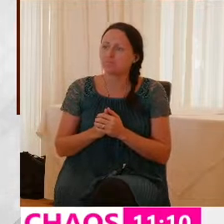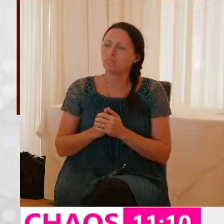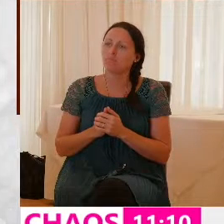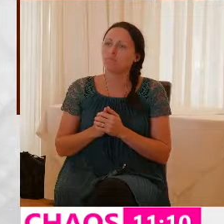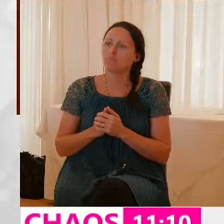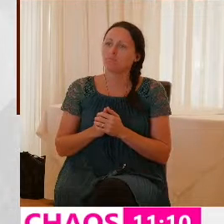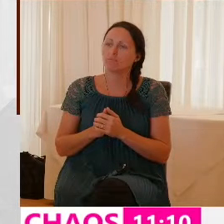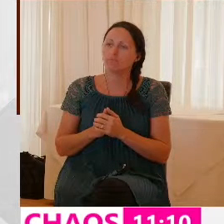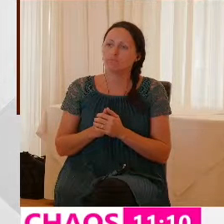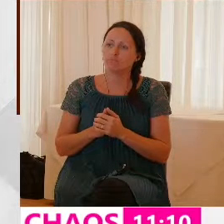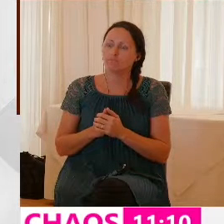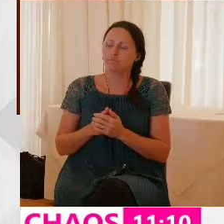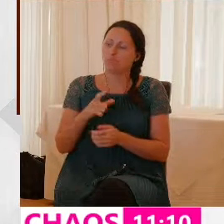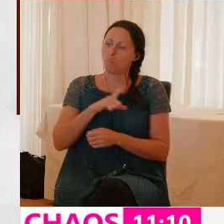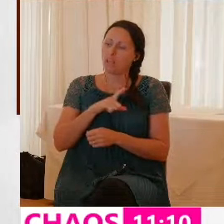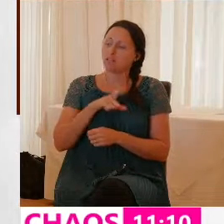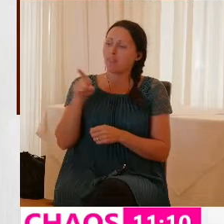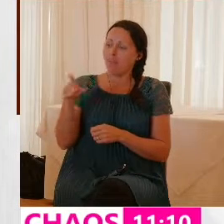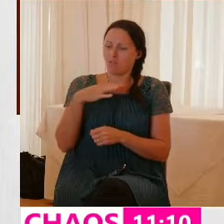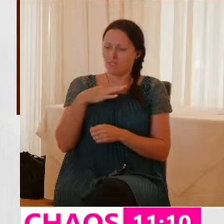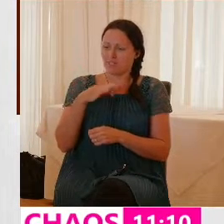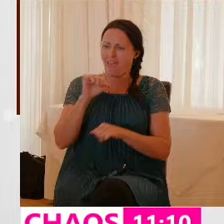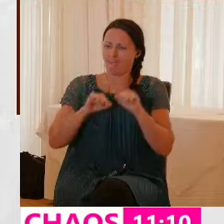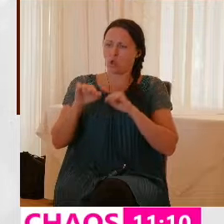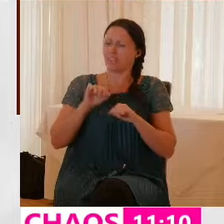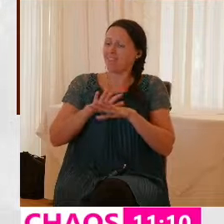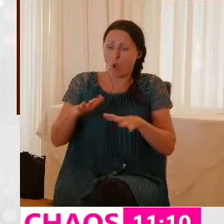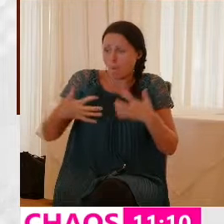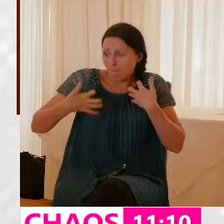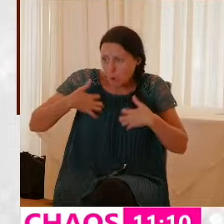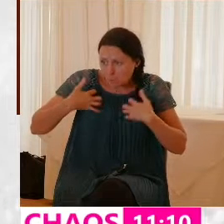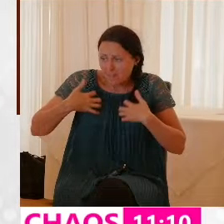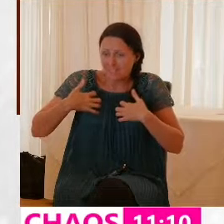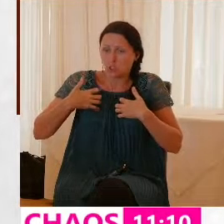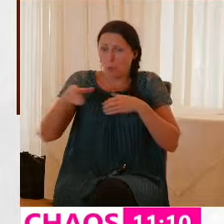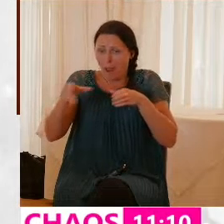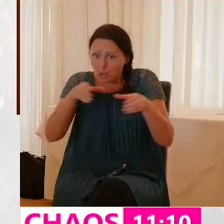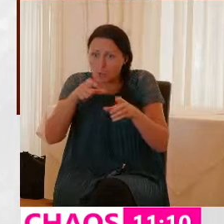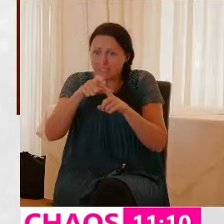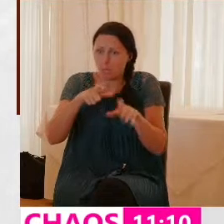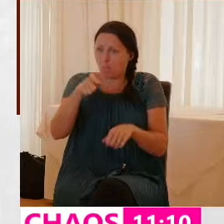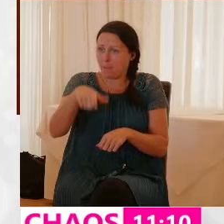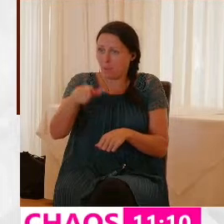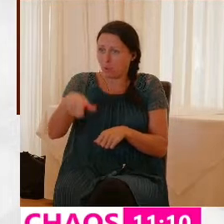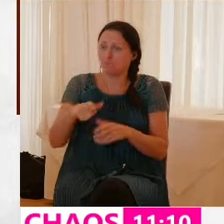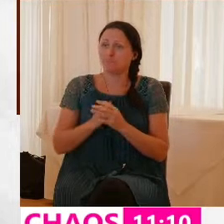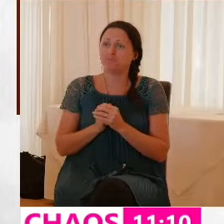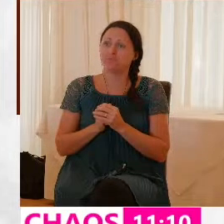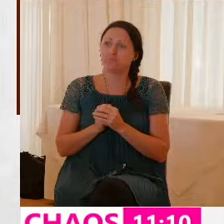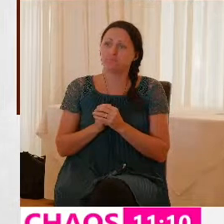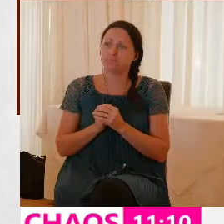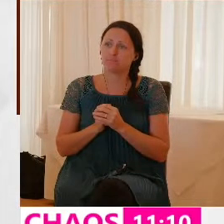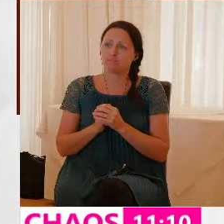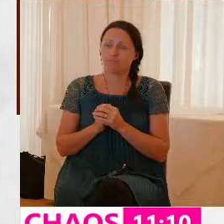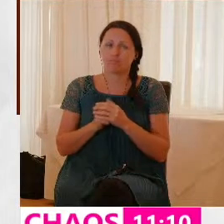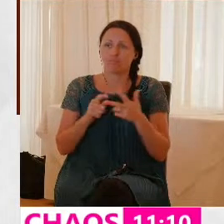not, motivated to employ. And I was saying, okay, they were saying that I don't change the